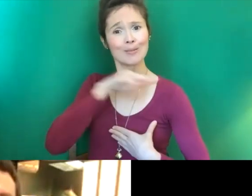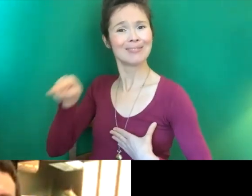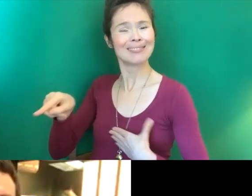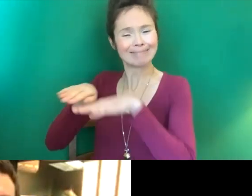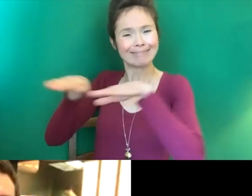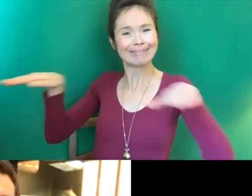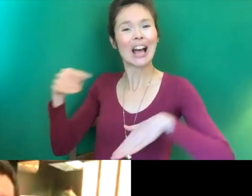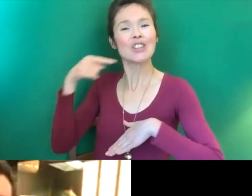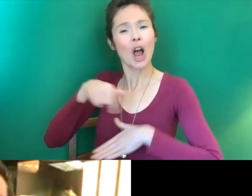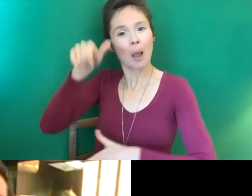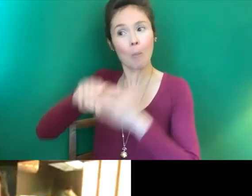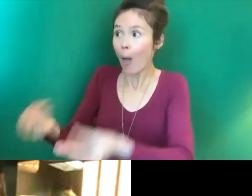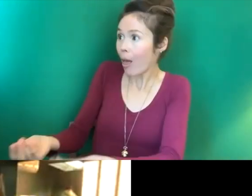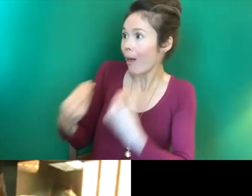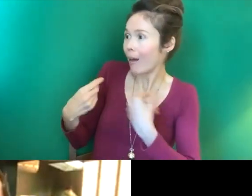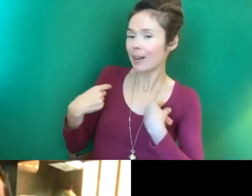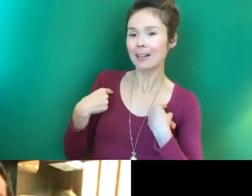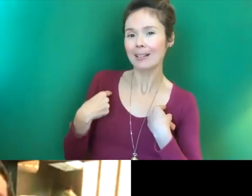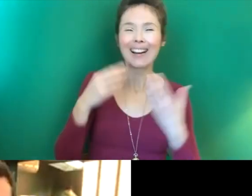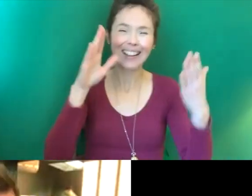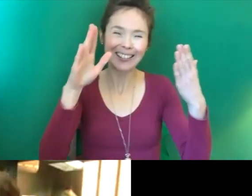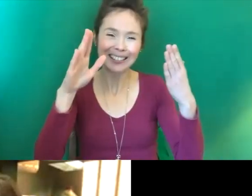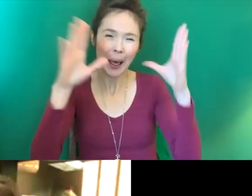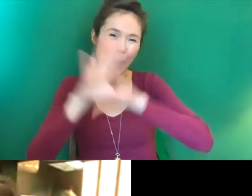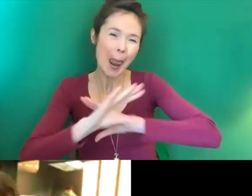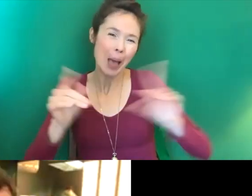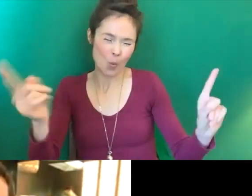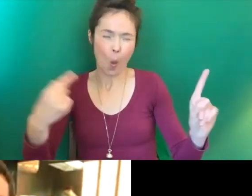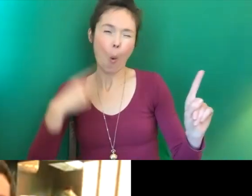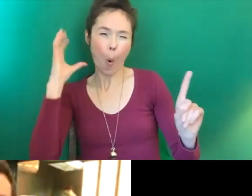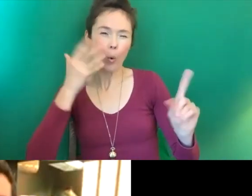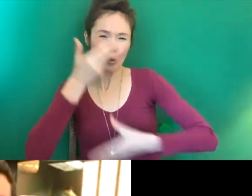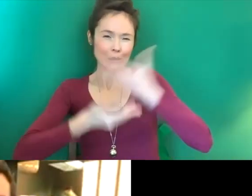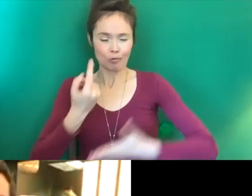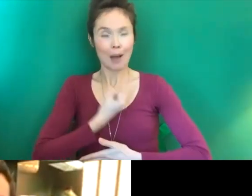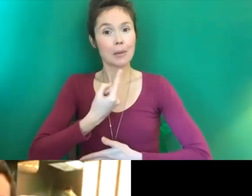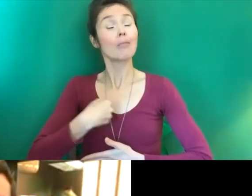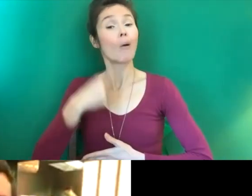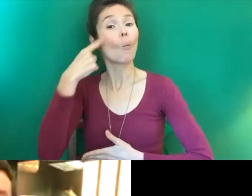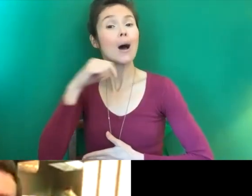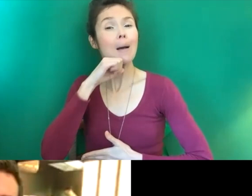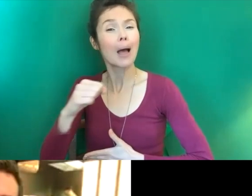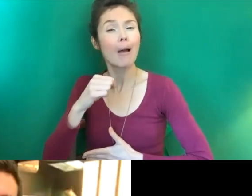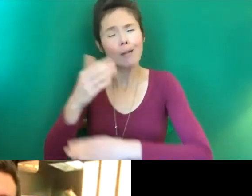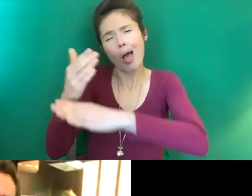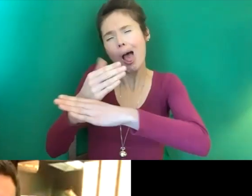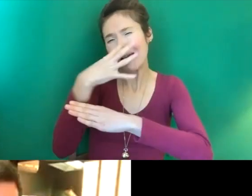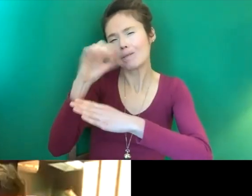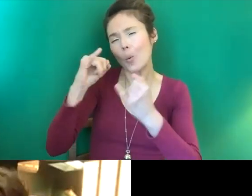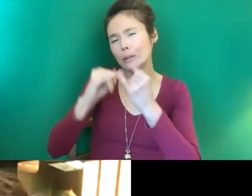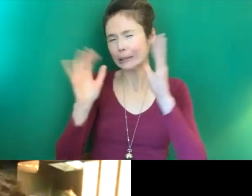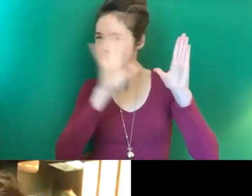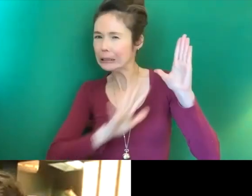So yeah, for those of you that require it, I'm a white male and I'm early 40s, but apparently on the